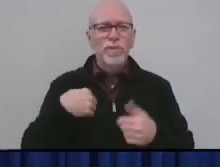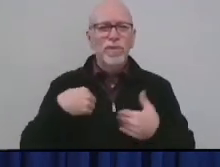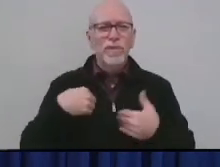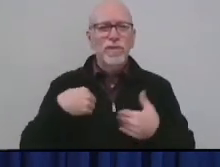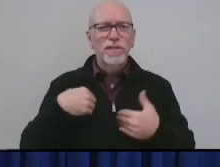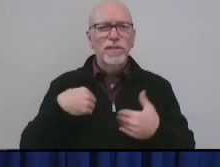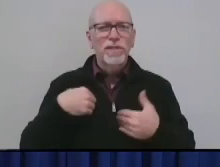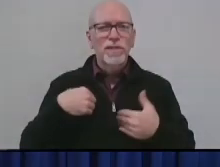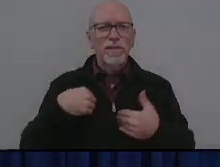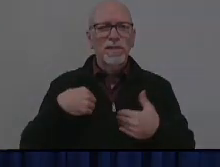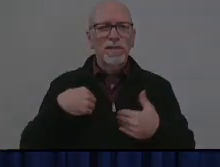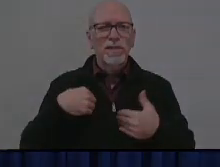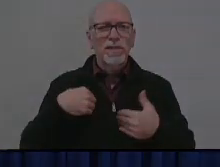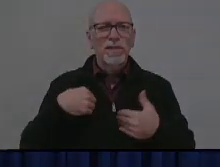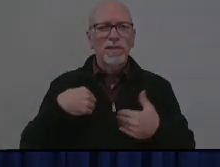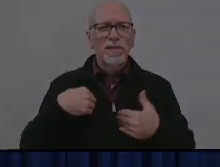push.